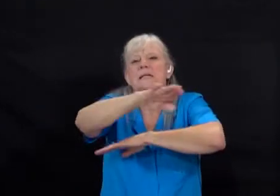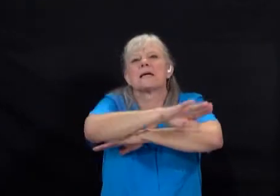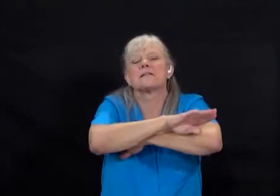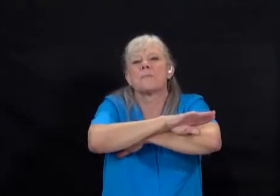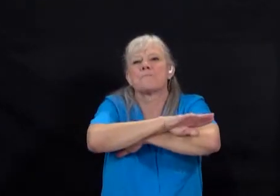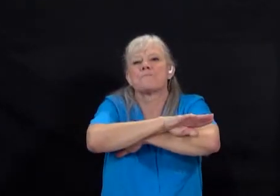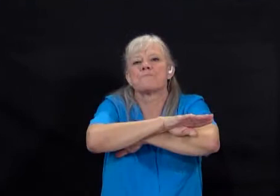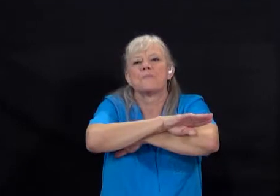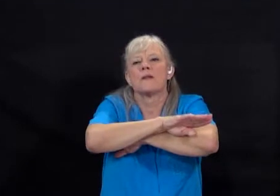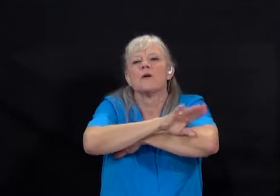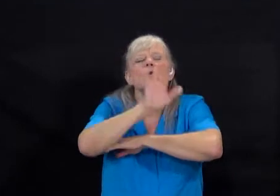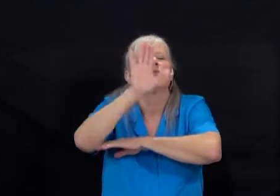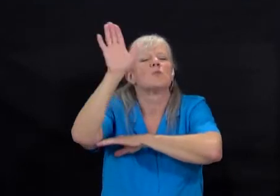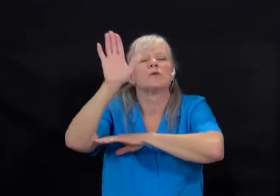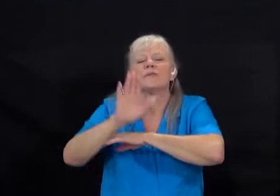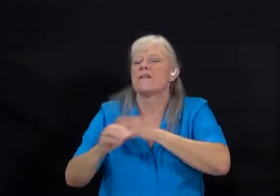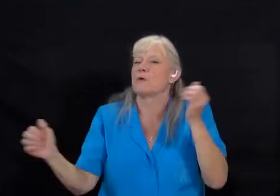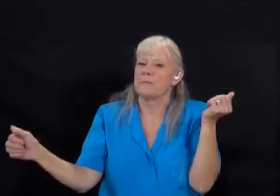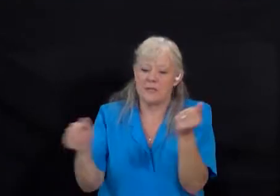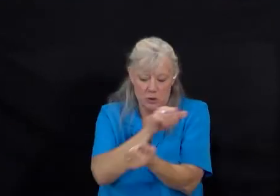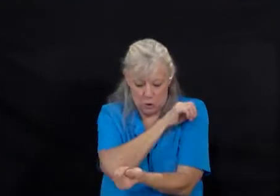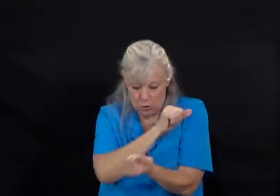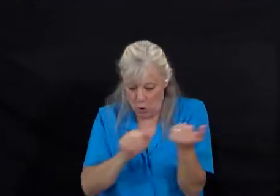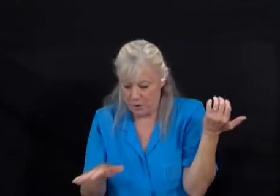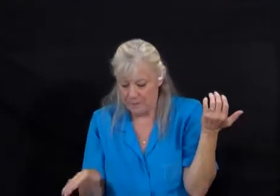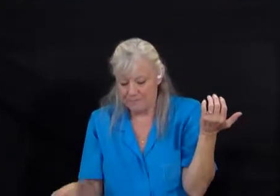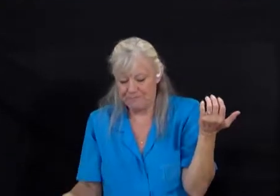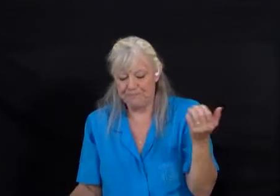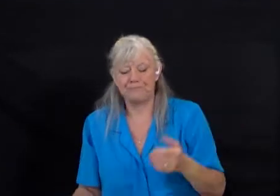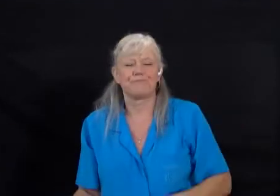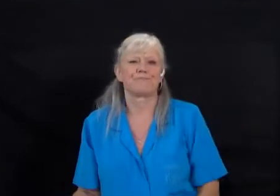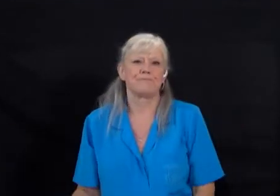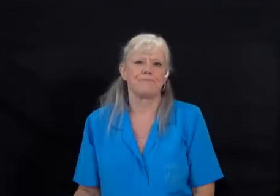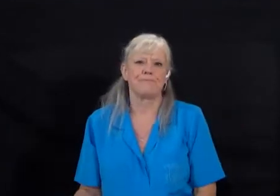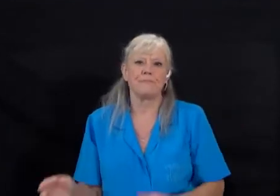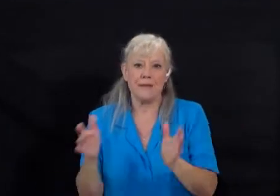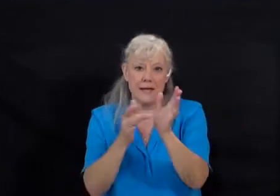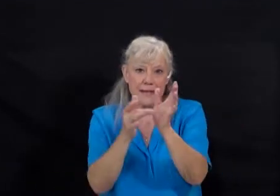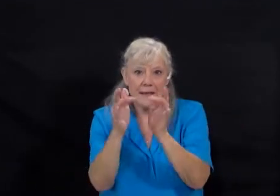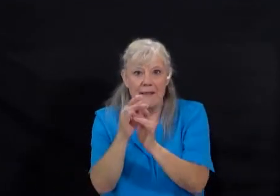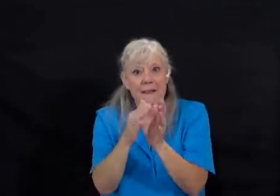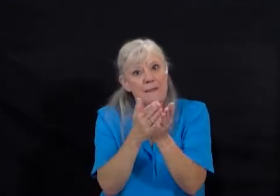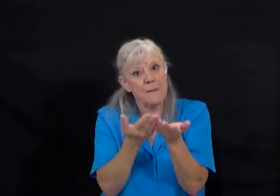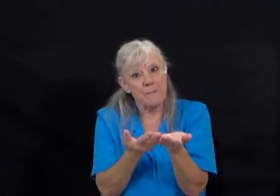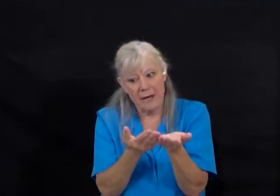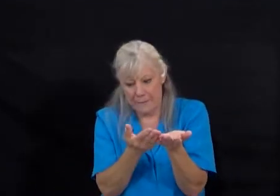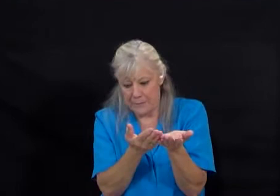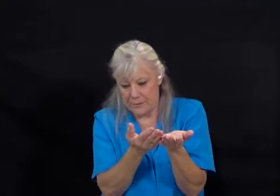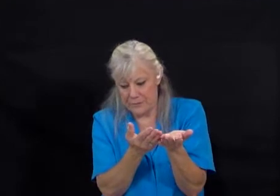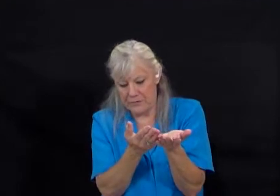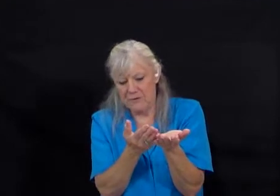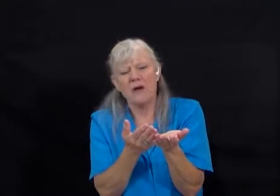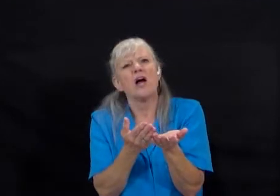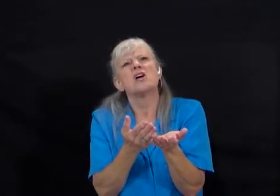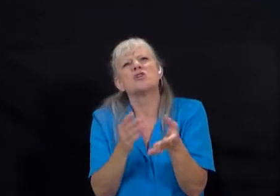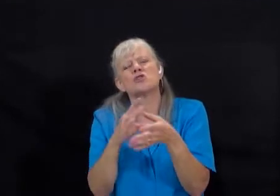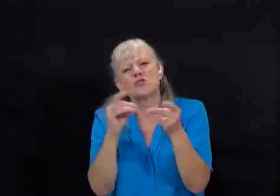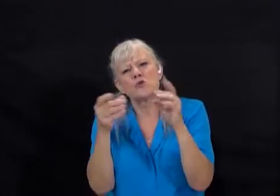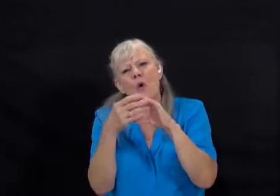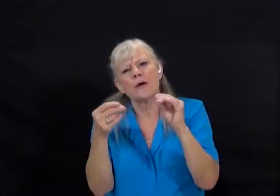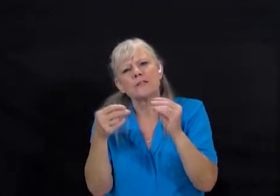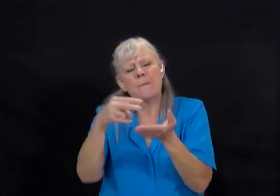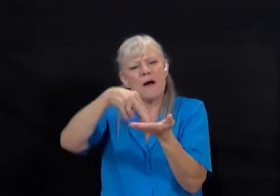one that shall not be destroyed. The biblical accounts of the Ascension